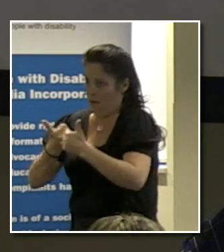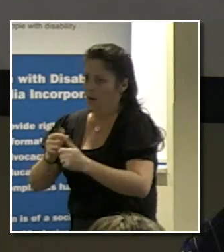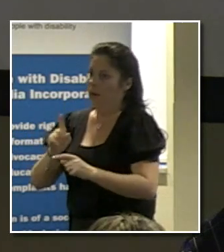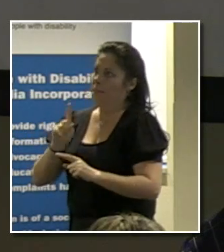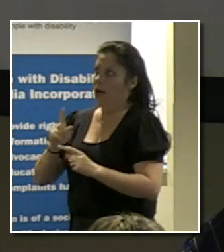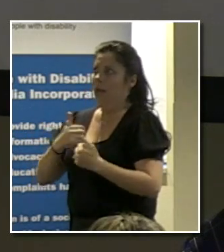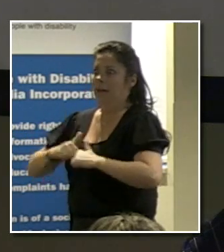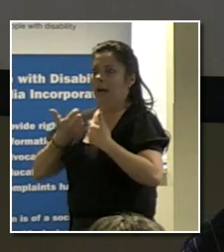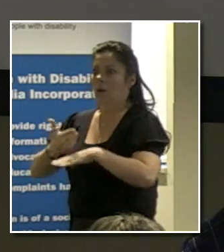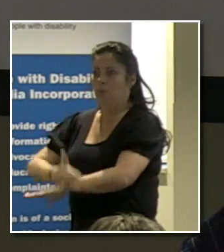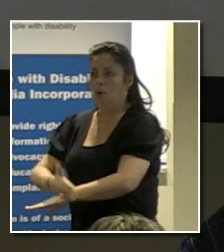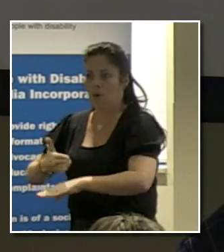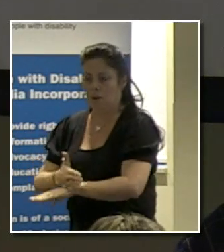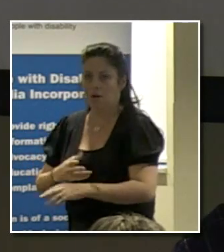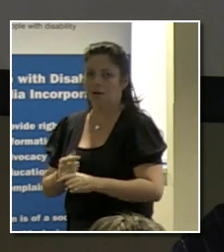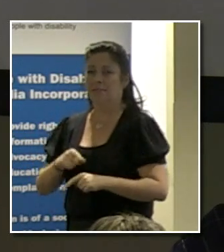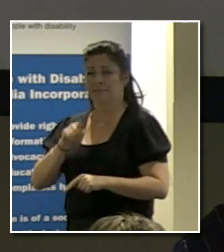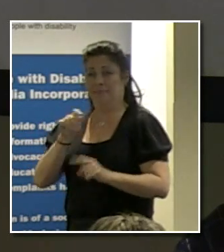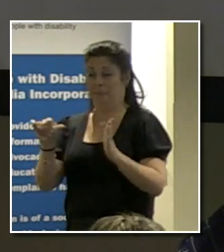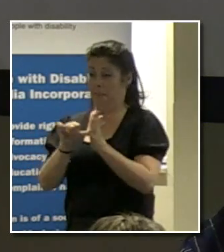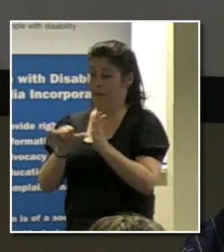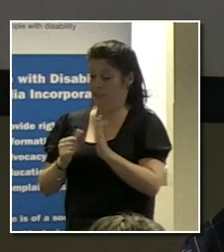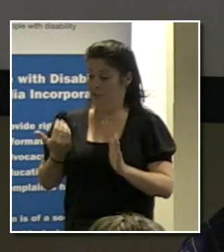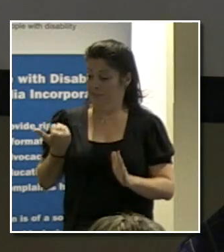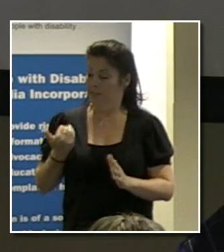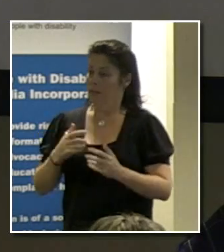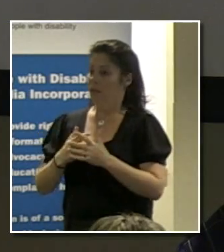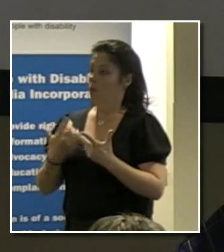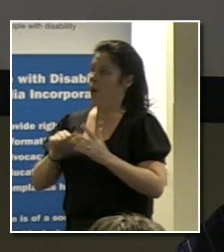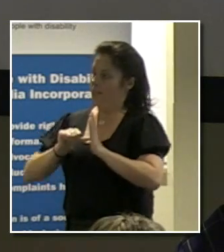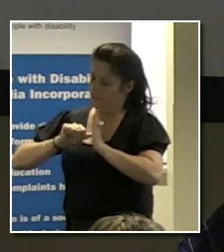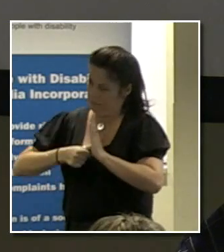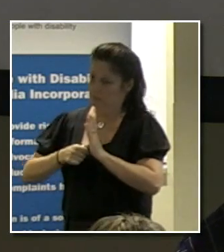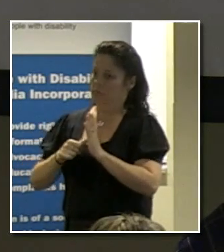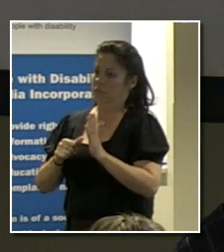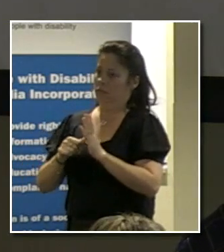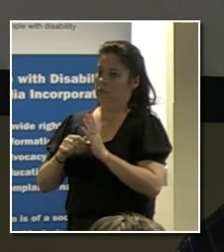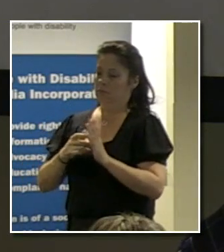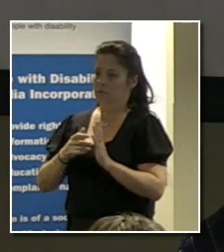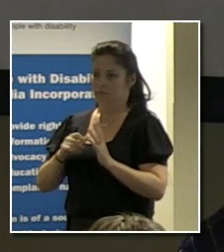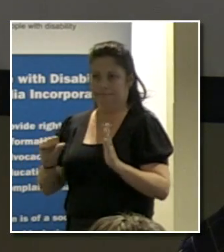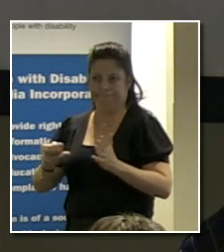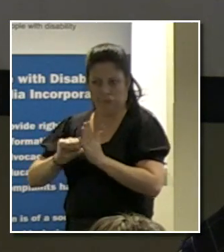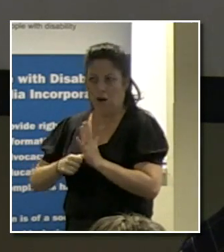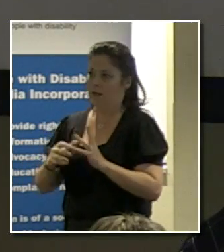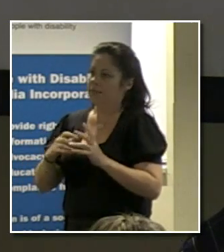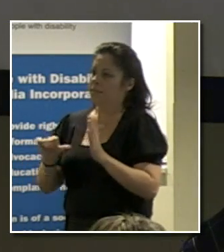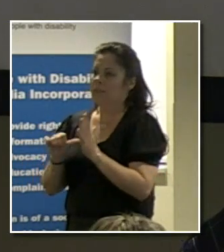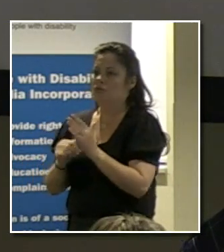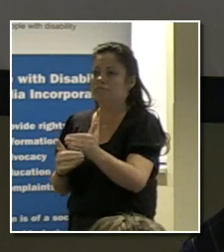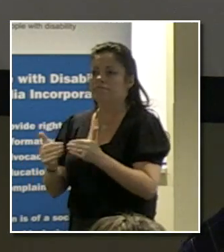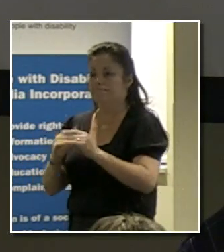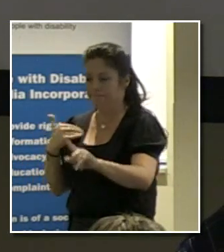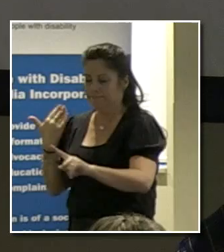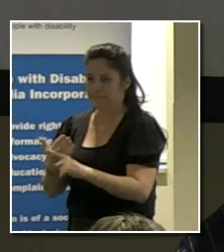in one of the tightest budget contexts in a long time. In September, we congratulated the Australian, New